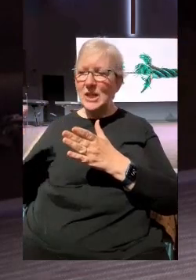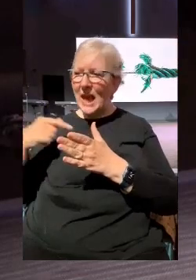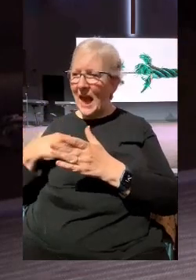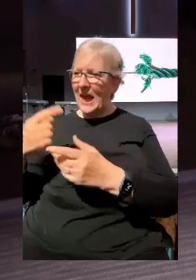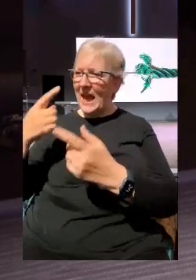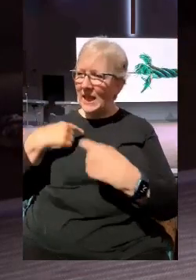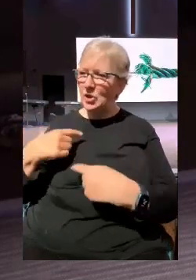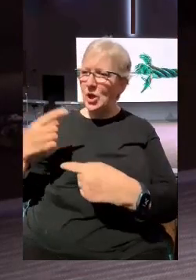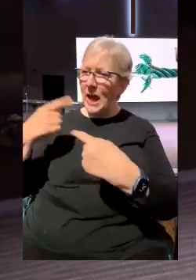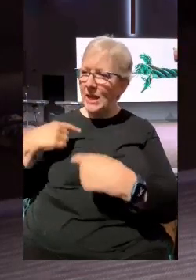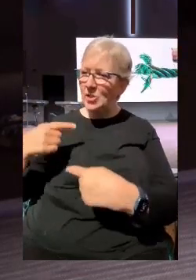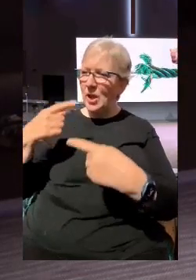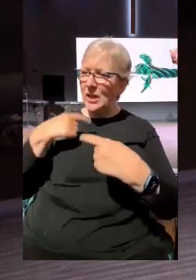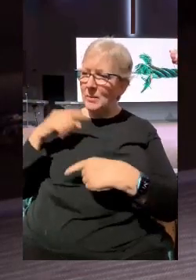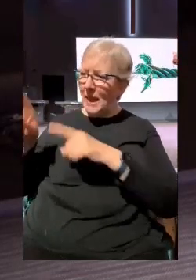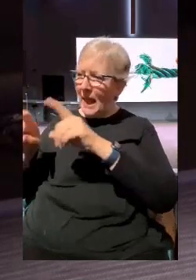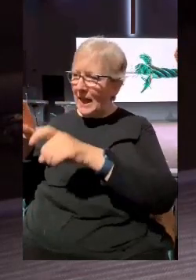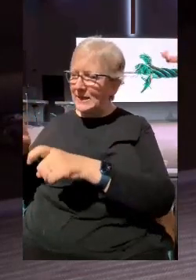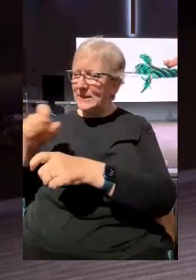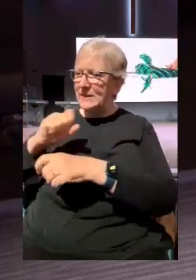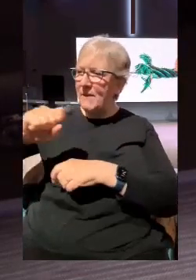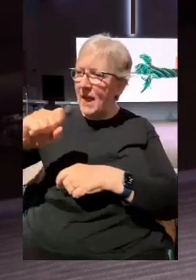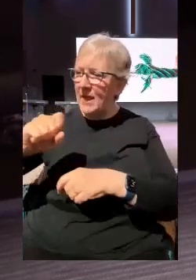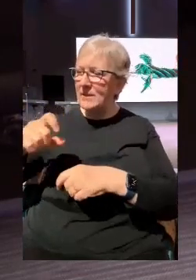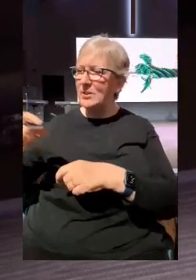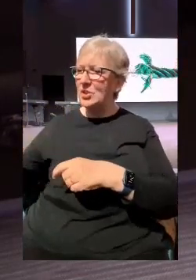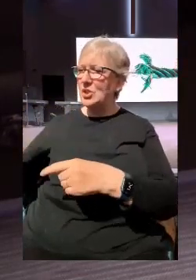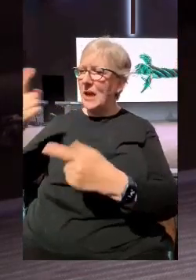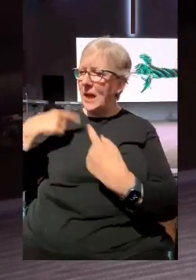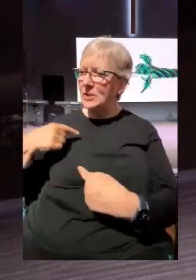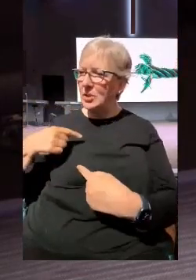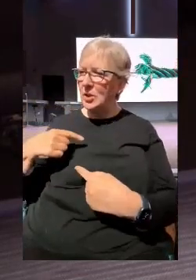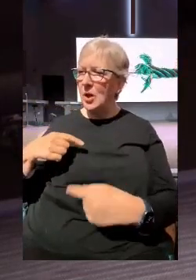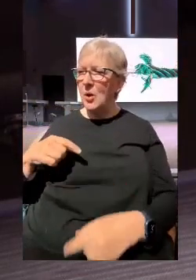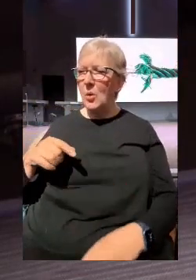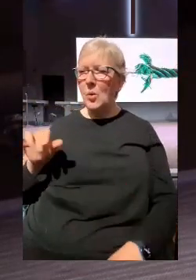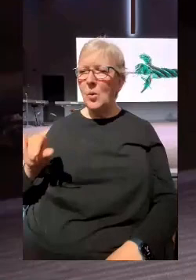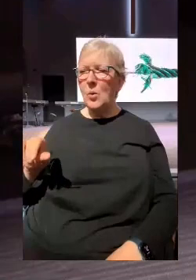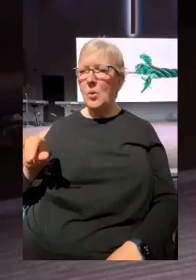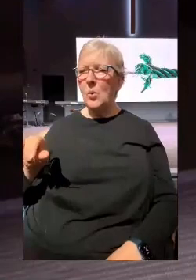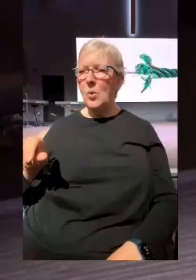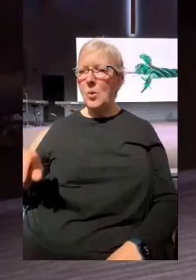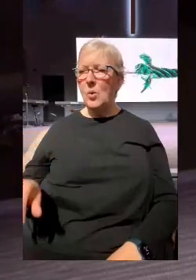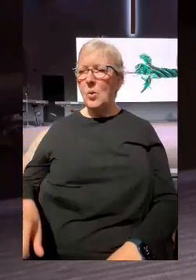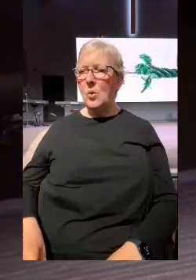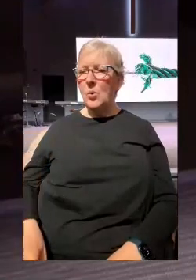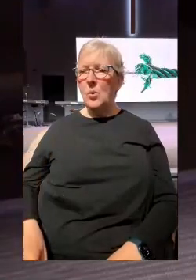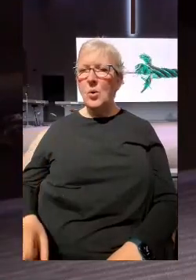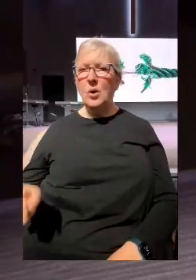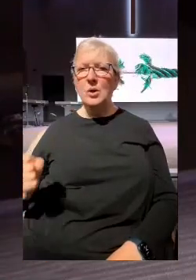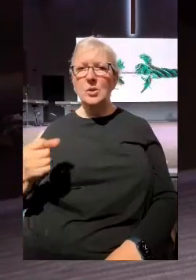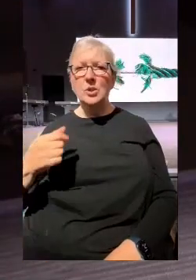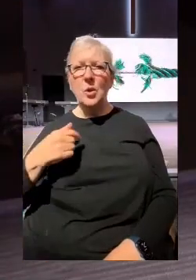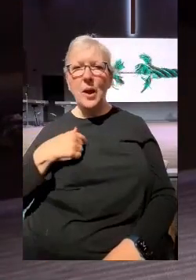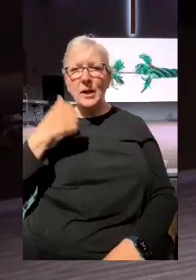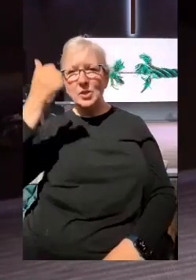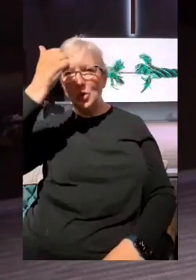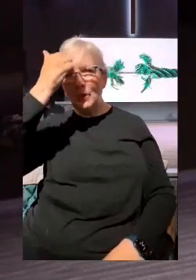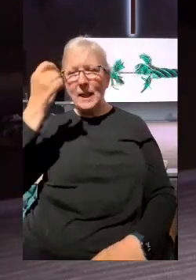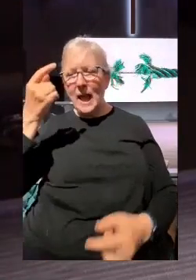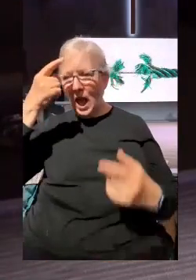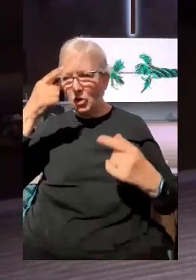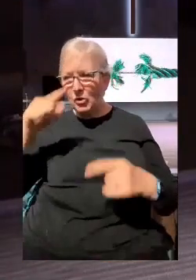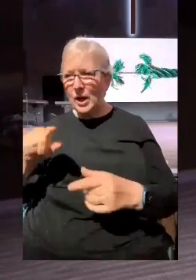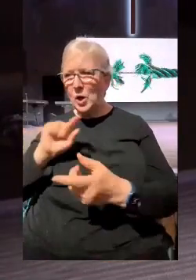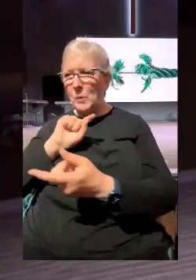every defense I had. Before I even made my defense, I was like, oh. So I stupidly agreed to meet with her again with